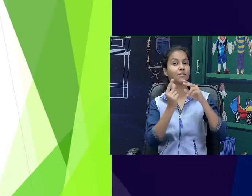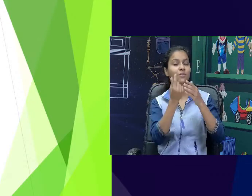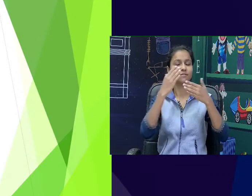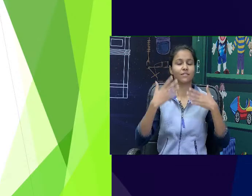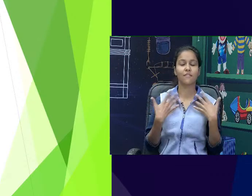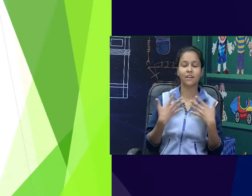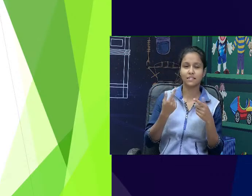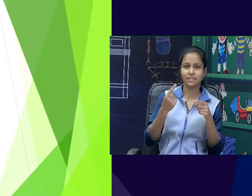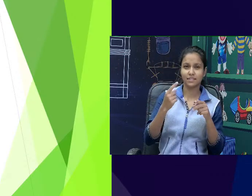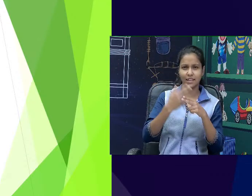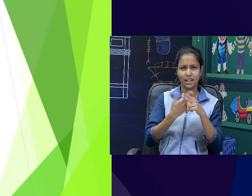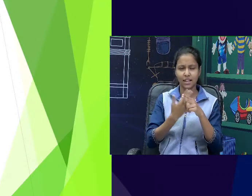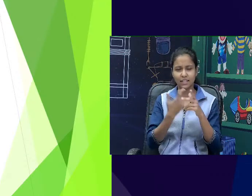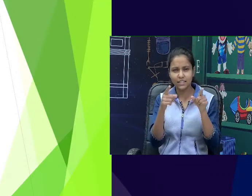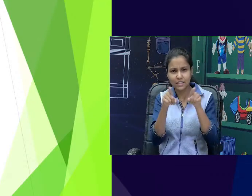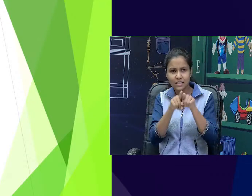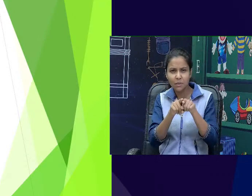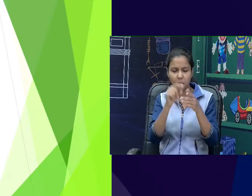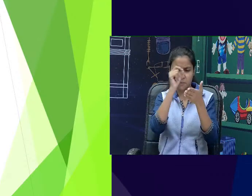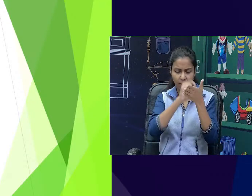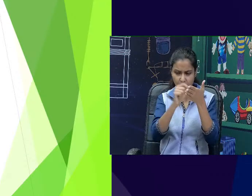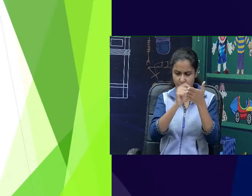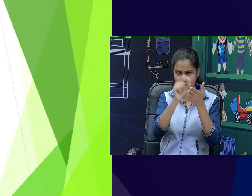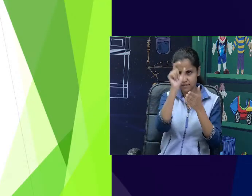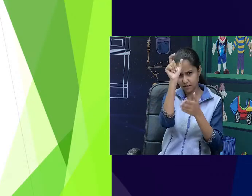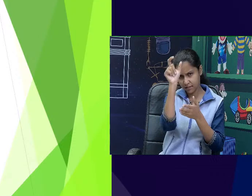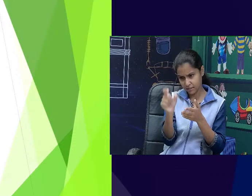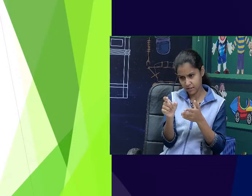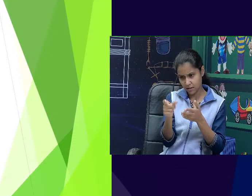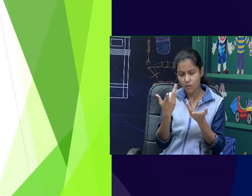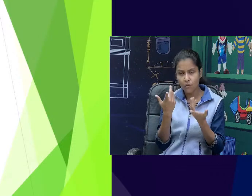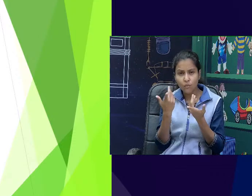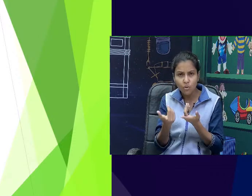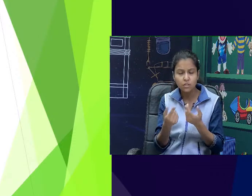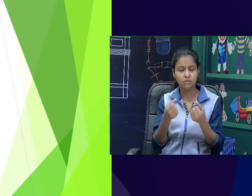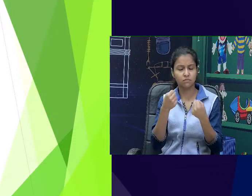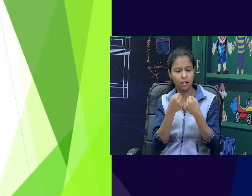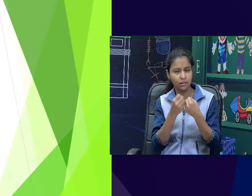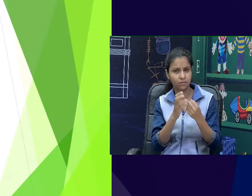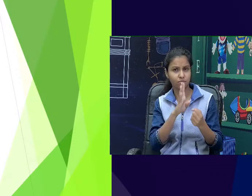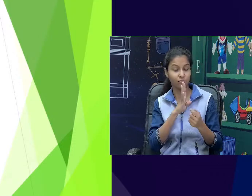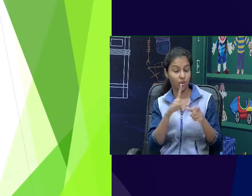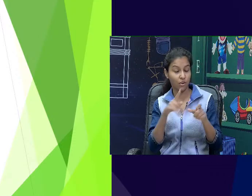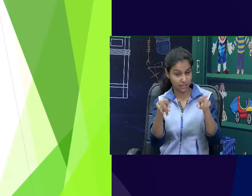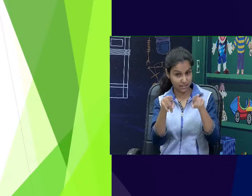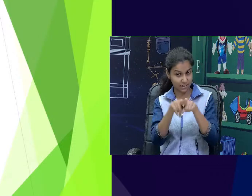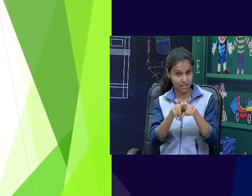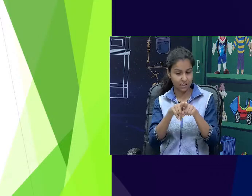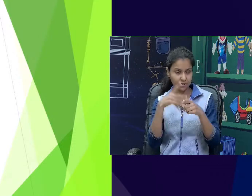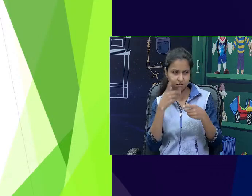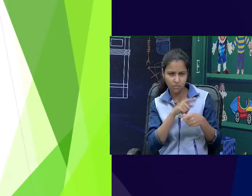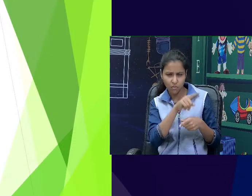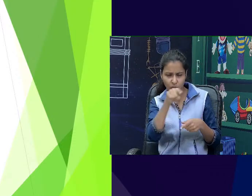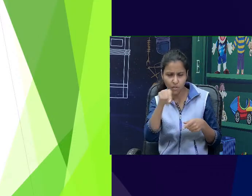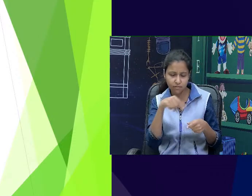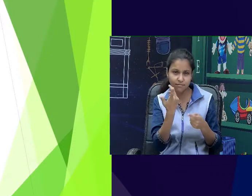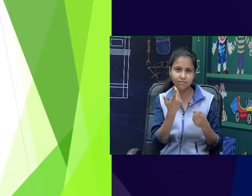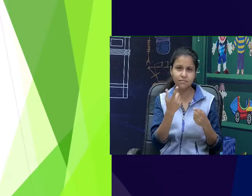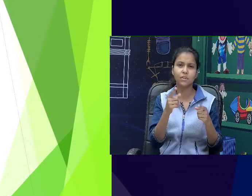He saw that the writer was just was affrighted with water. the writer was wrecking around the